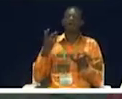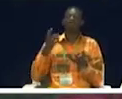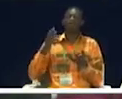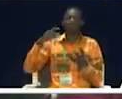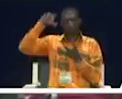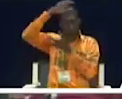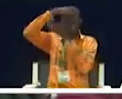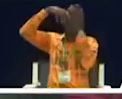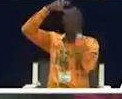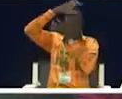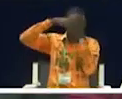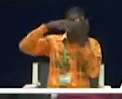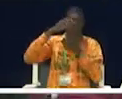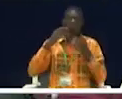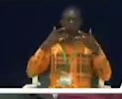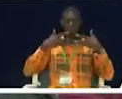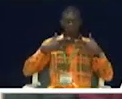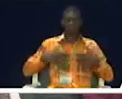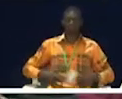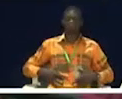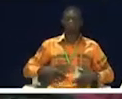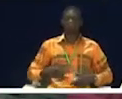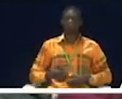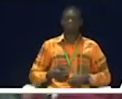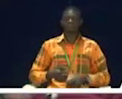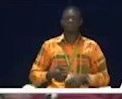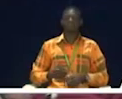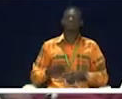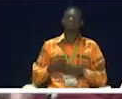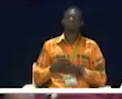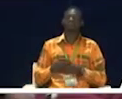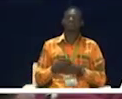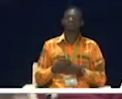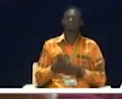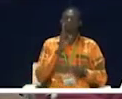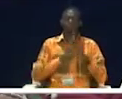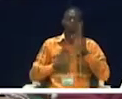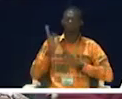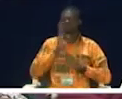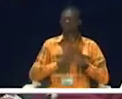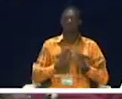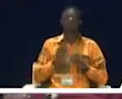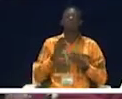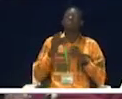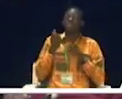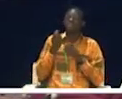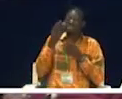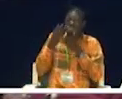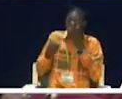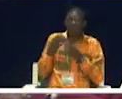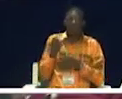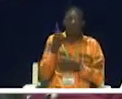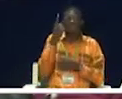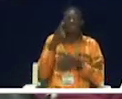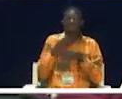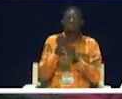Lack of understanding of the God of wonders can make you doubt God.